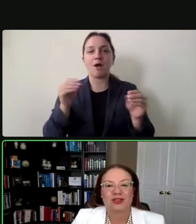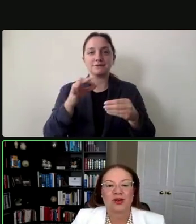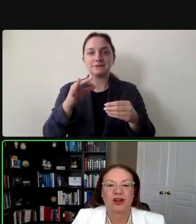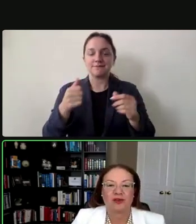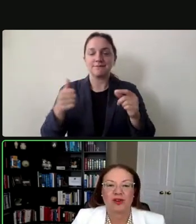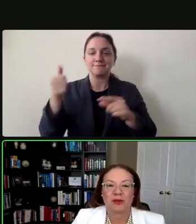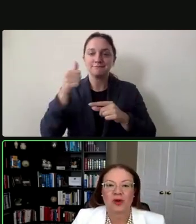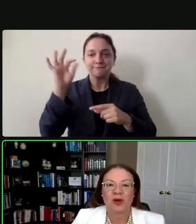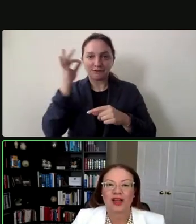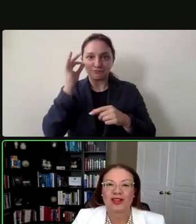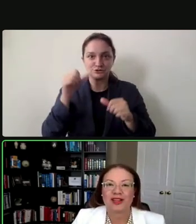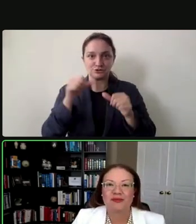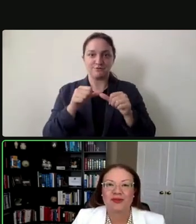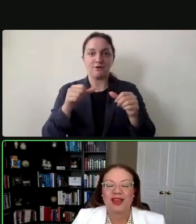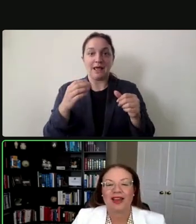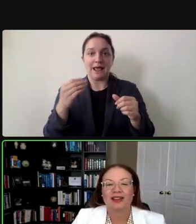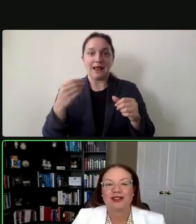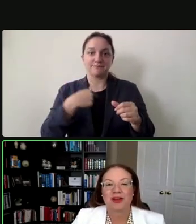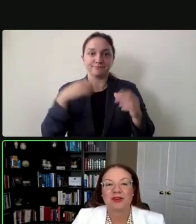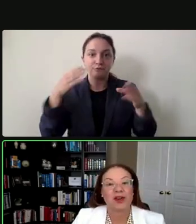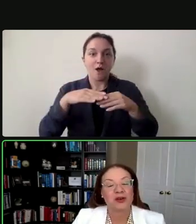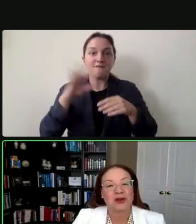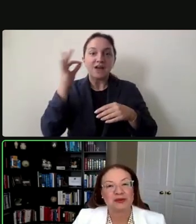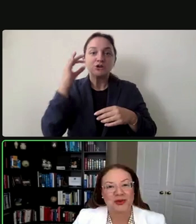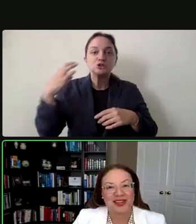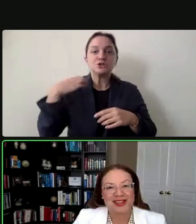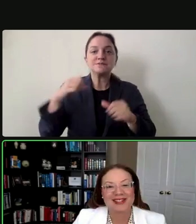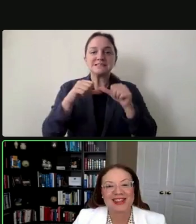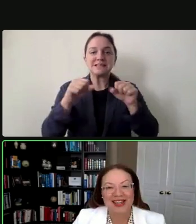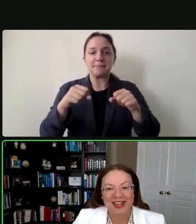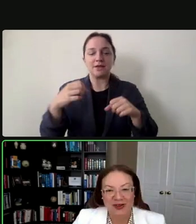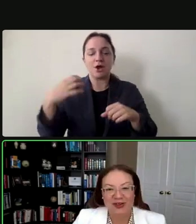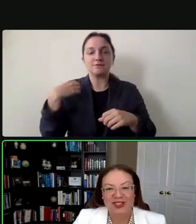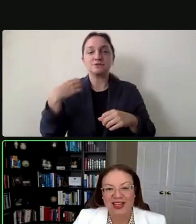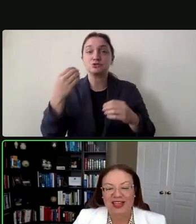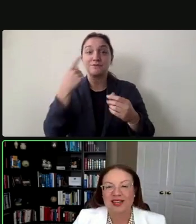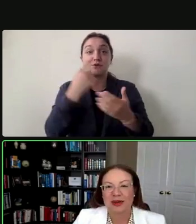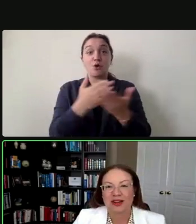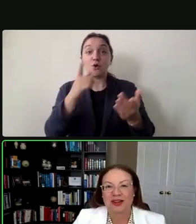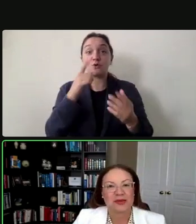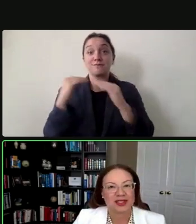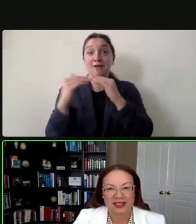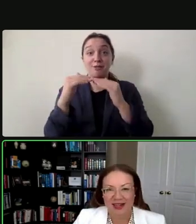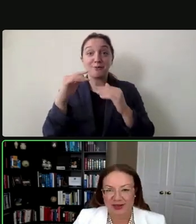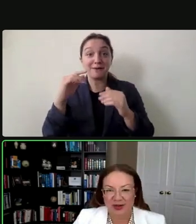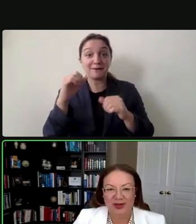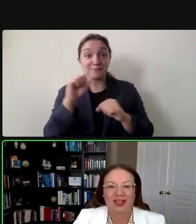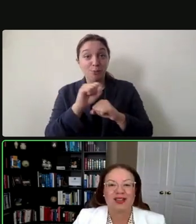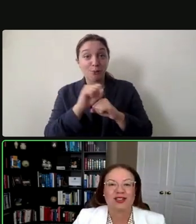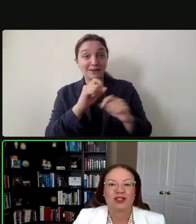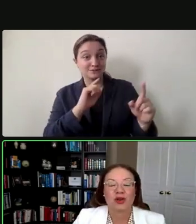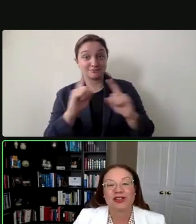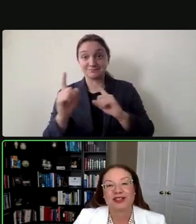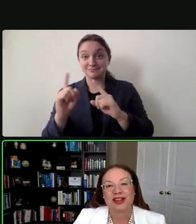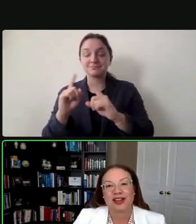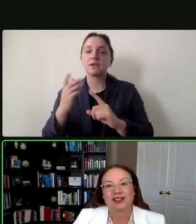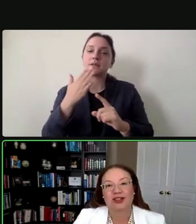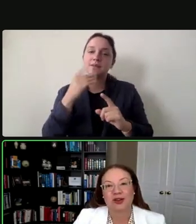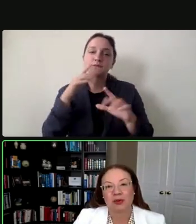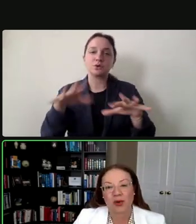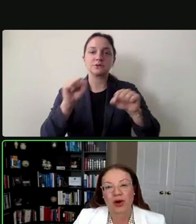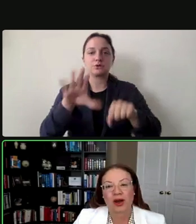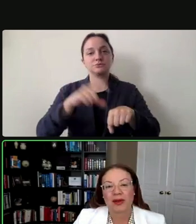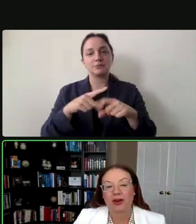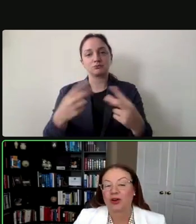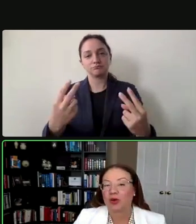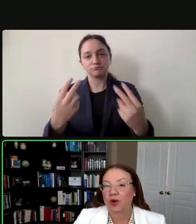the White House Council on Environmental Quality. And to my federal employees, thank you for taking time out of your busy schedules to join us